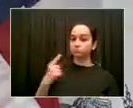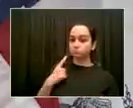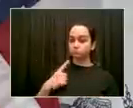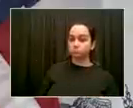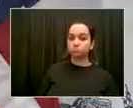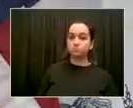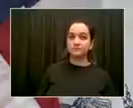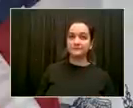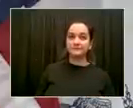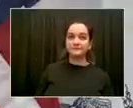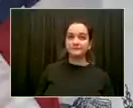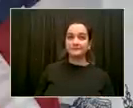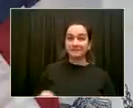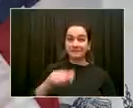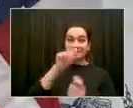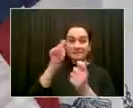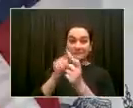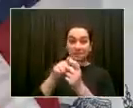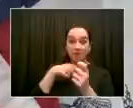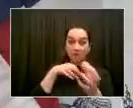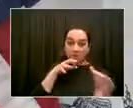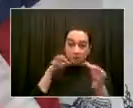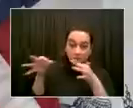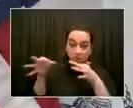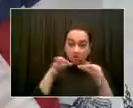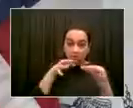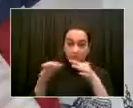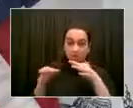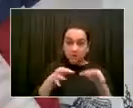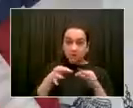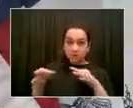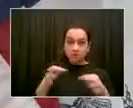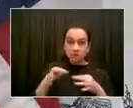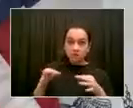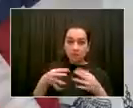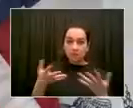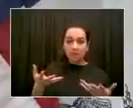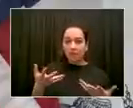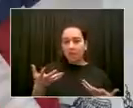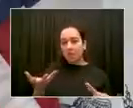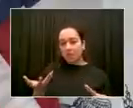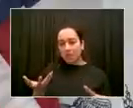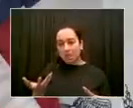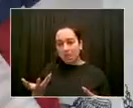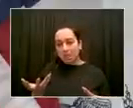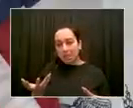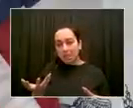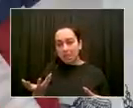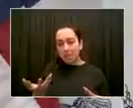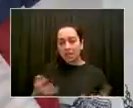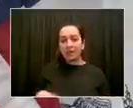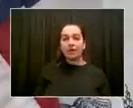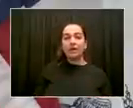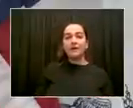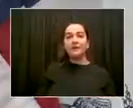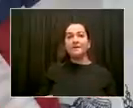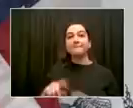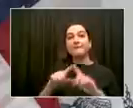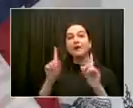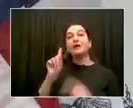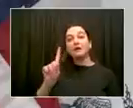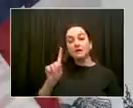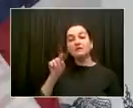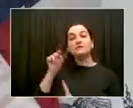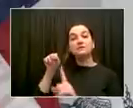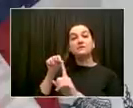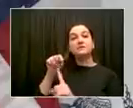vignette on a moment's notice. I can certainly say that reports, for example, demanding that people be fired, absolutely